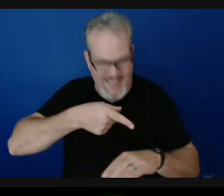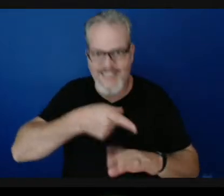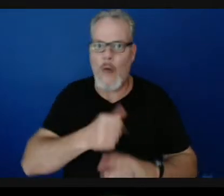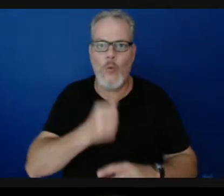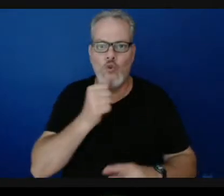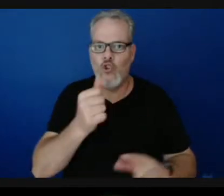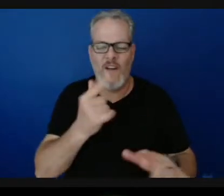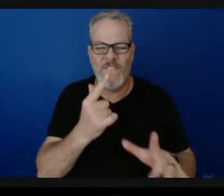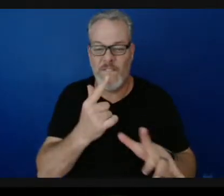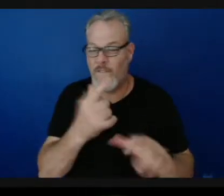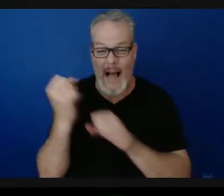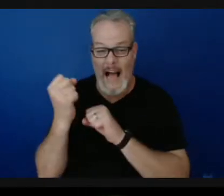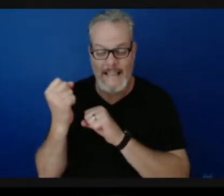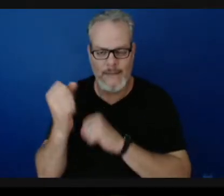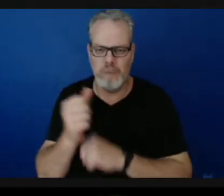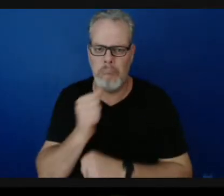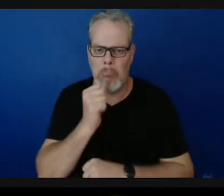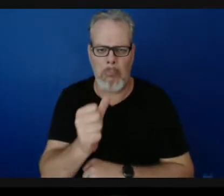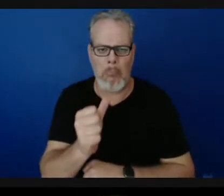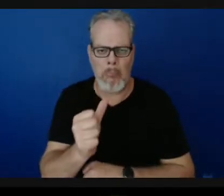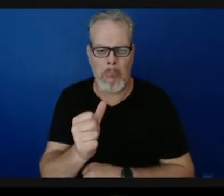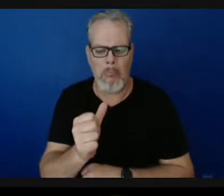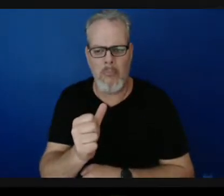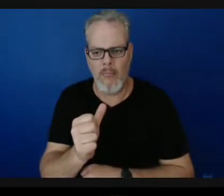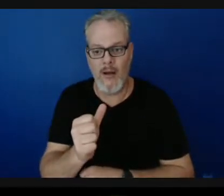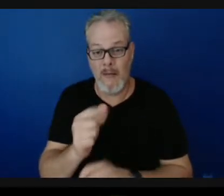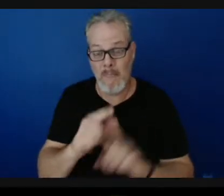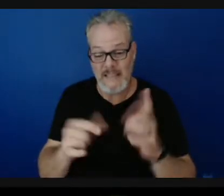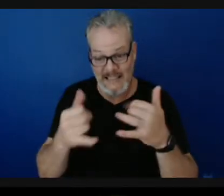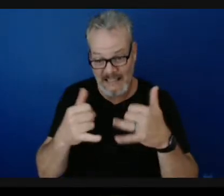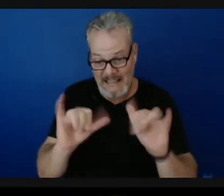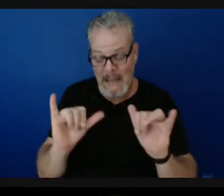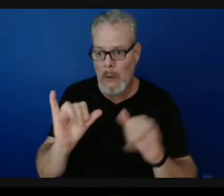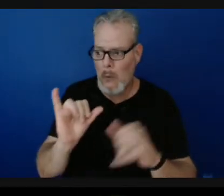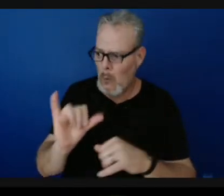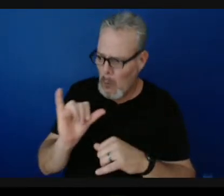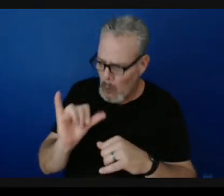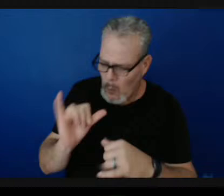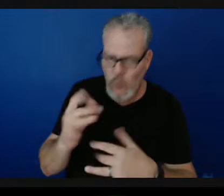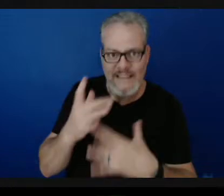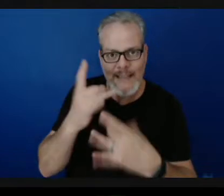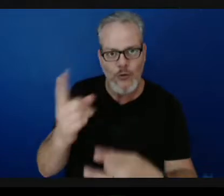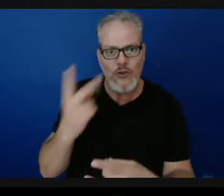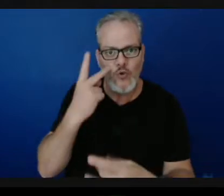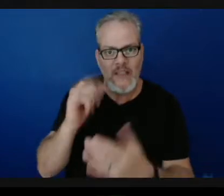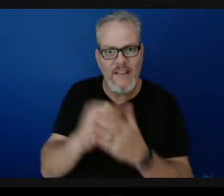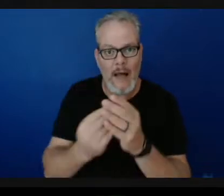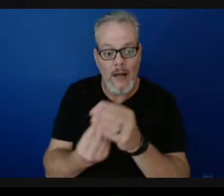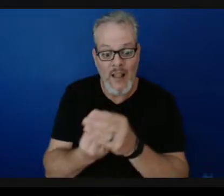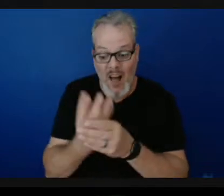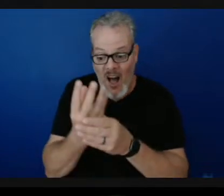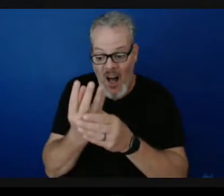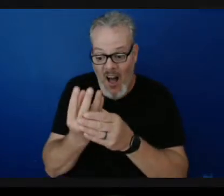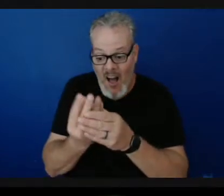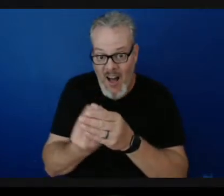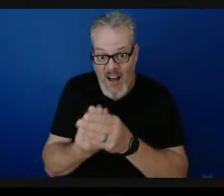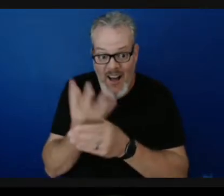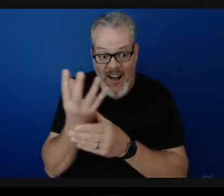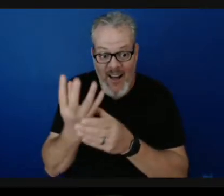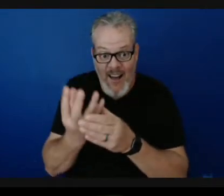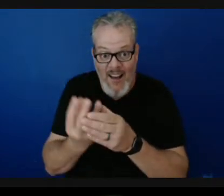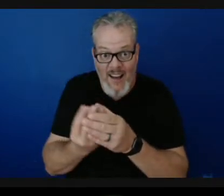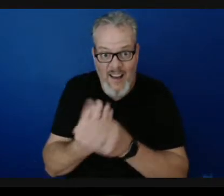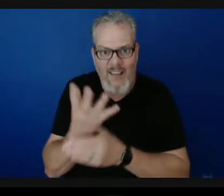fastest. So maybe that was something that was true immediately. Like when lava was coming up, it was easier to come up, not through the goo, but through